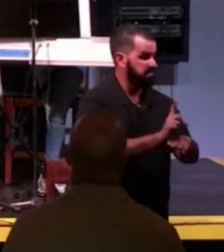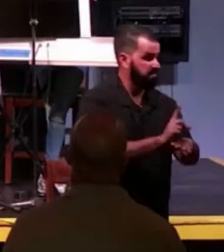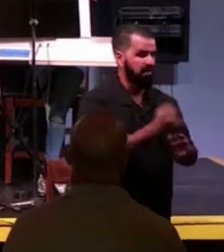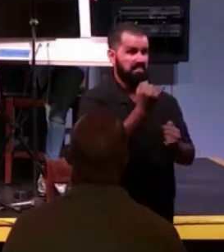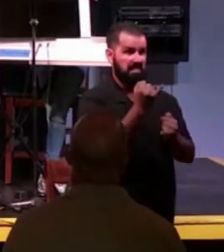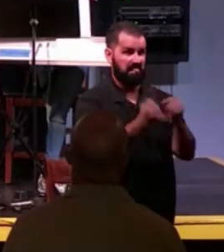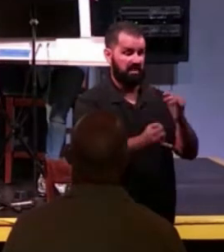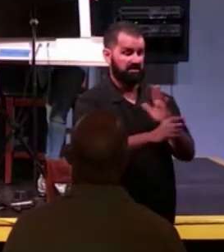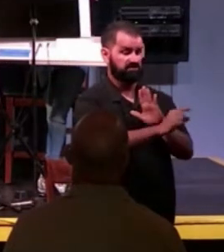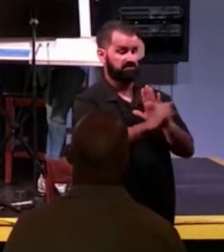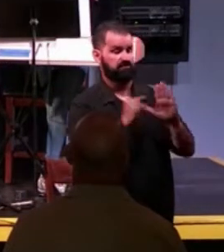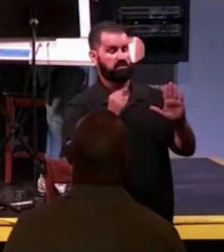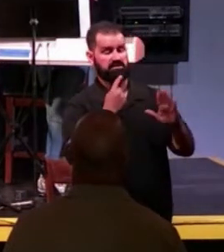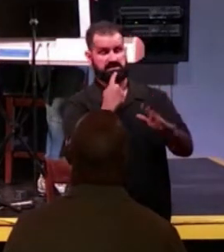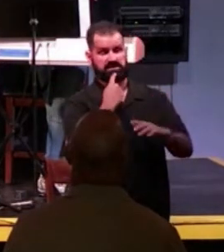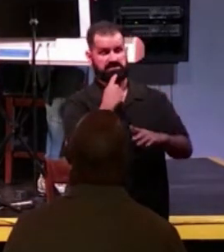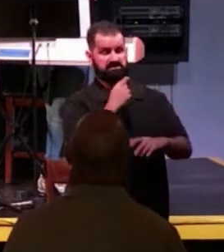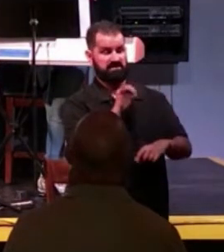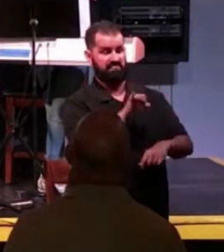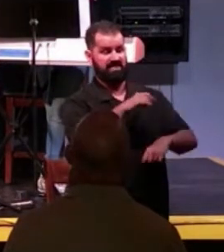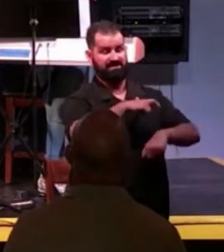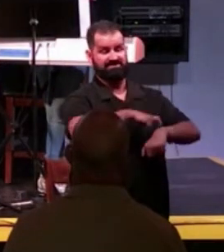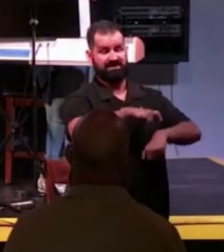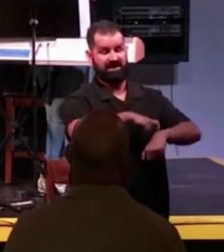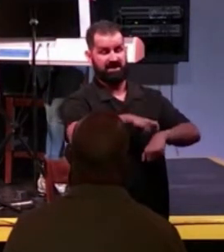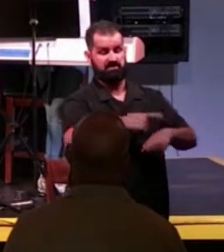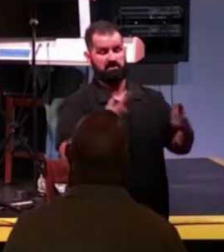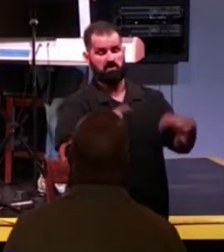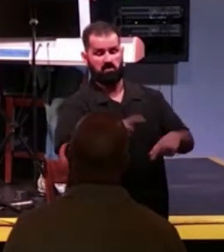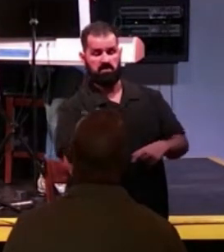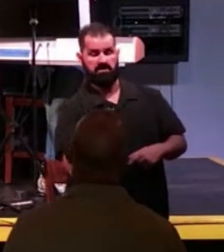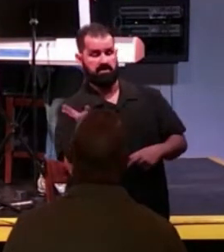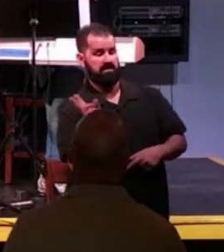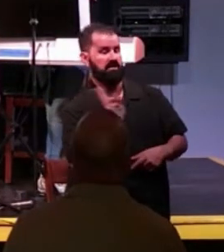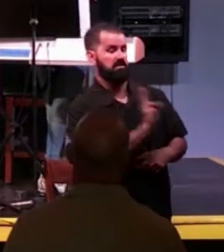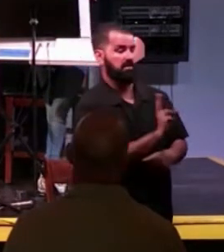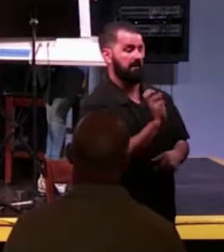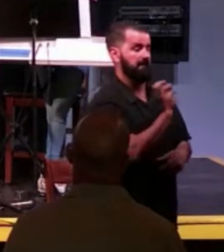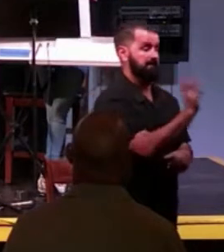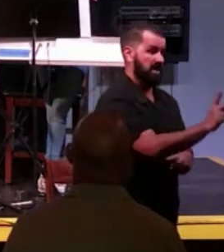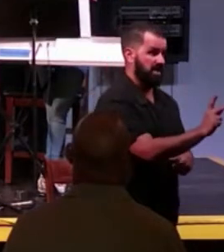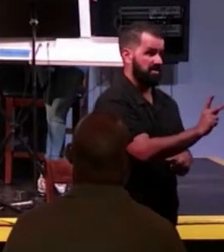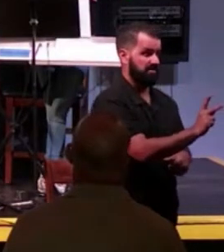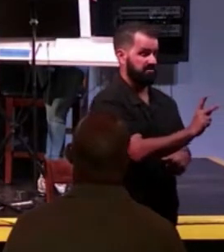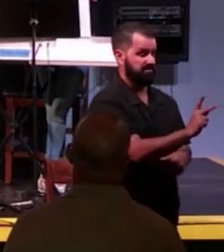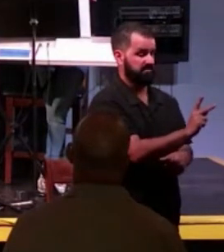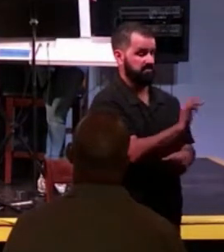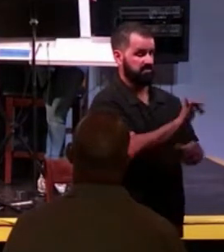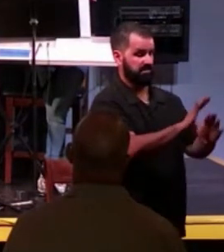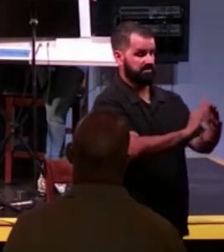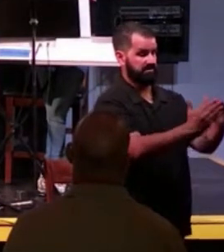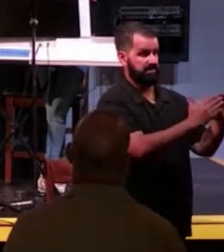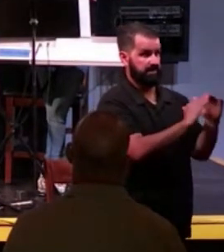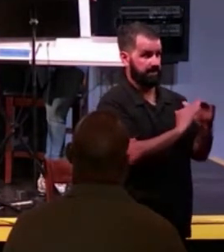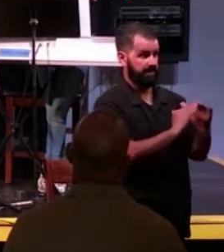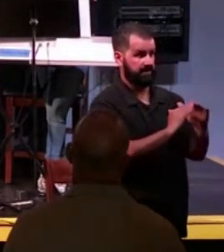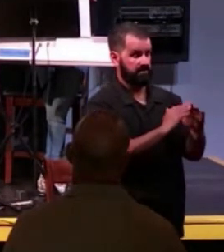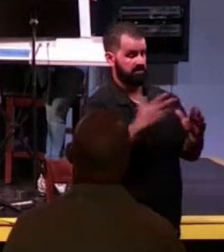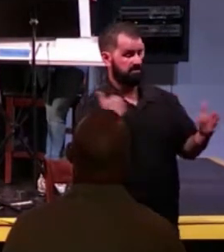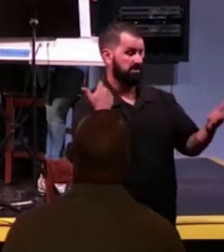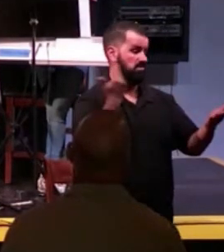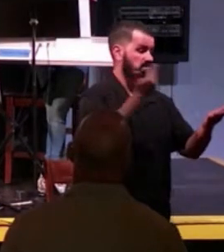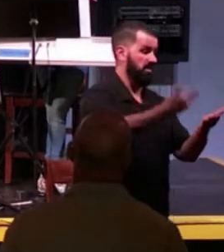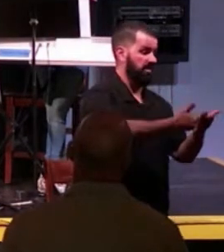of chapter 1 says, as she returned to Moab, from Moab, He returned